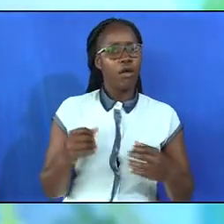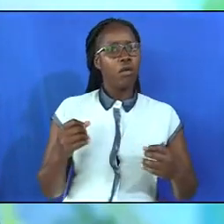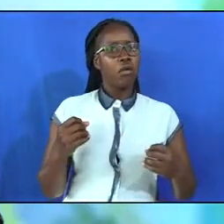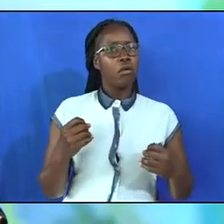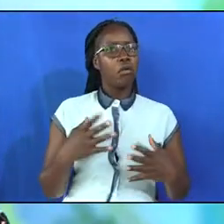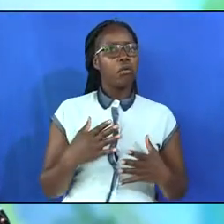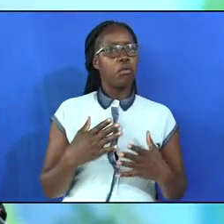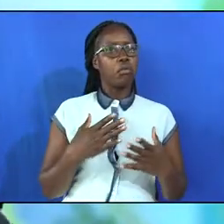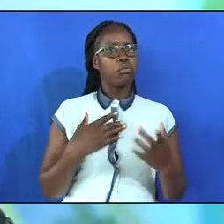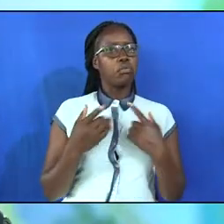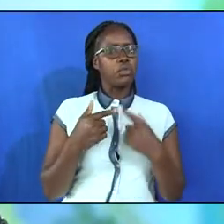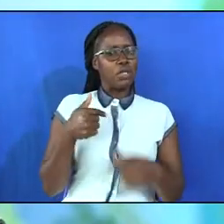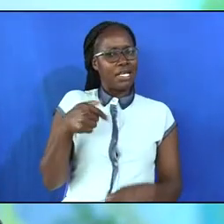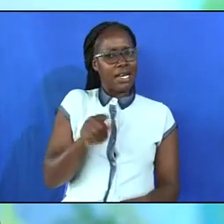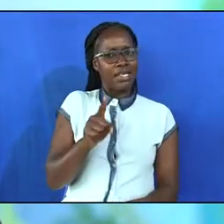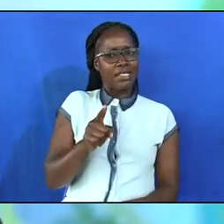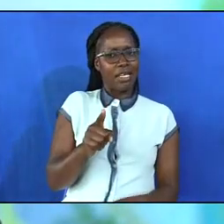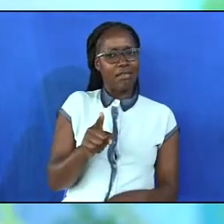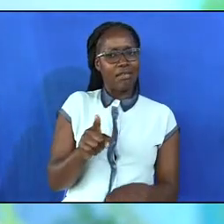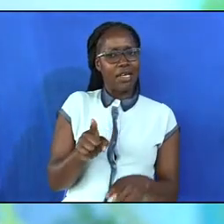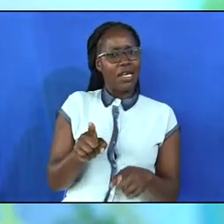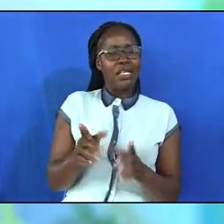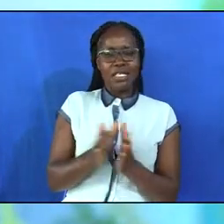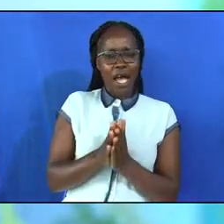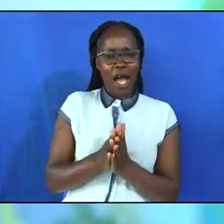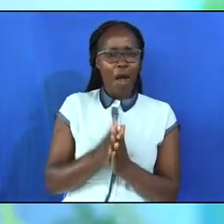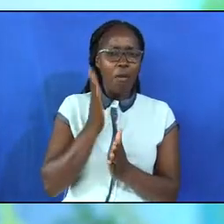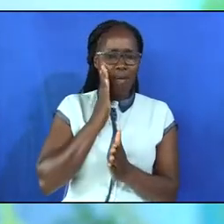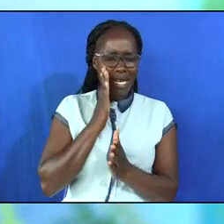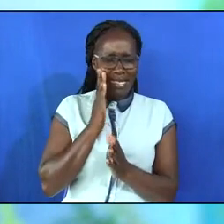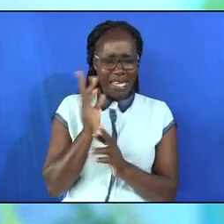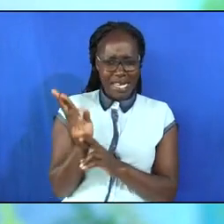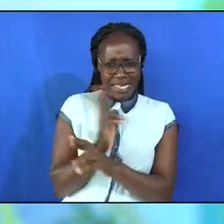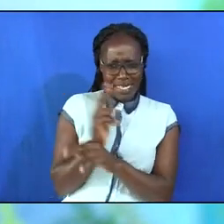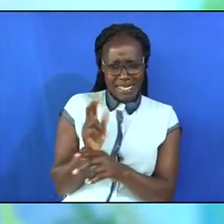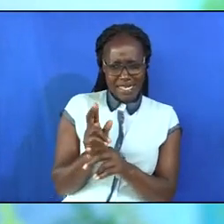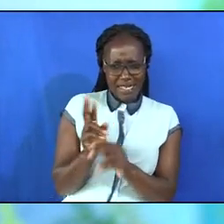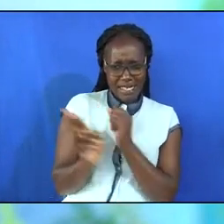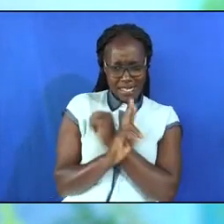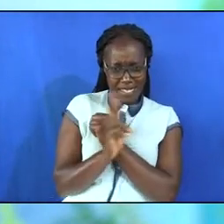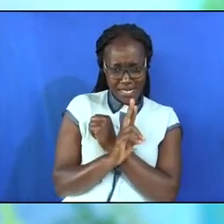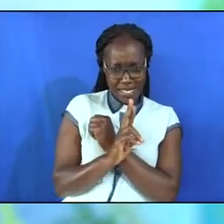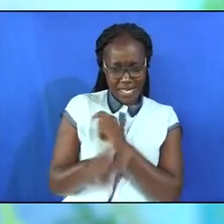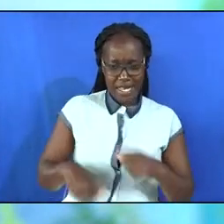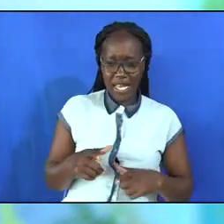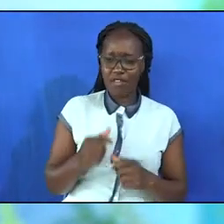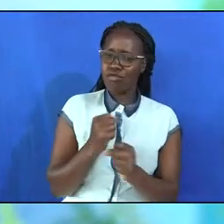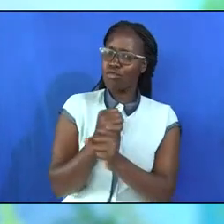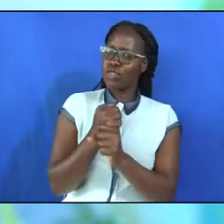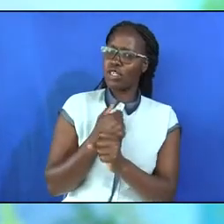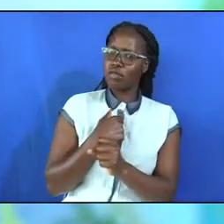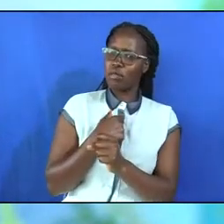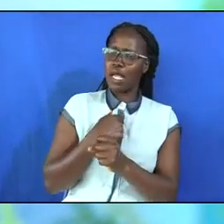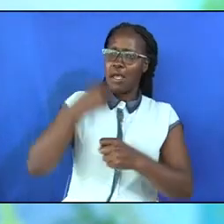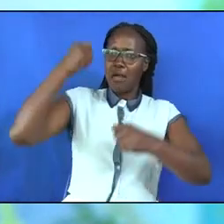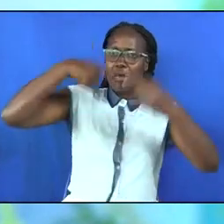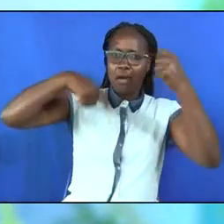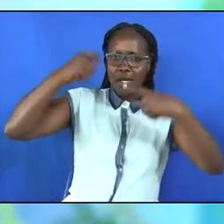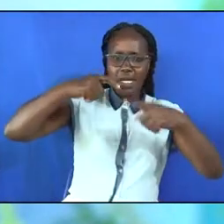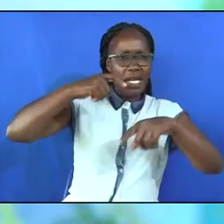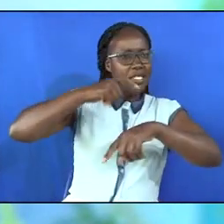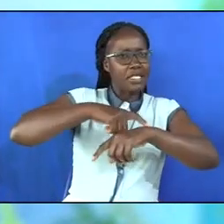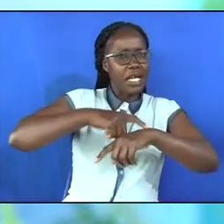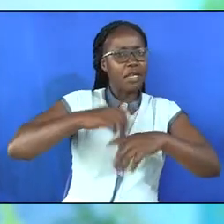She told herself that mother risked her life to save me, so there's no need to cry on when